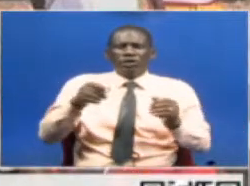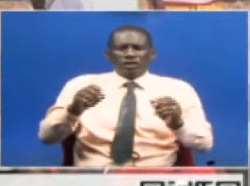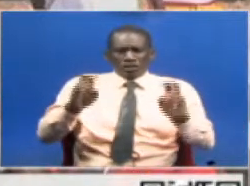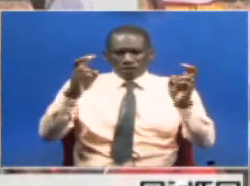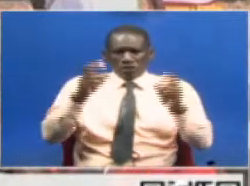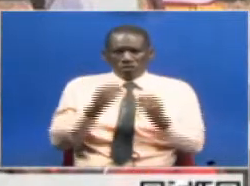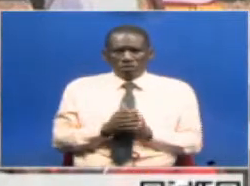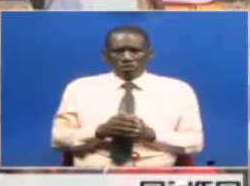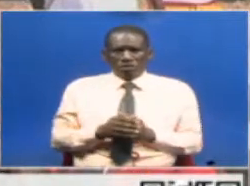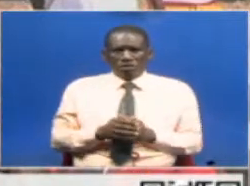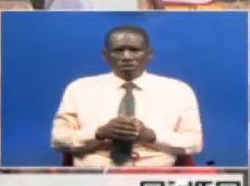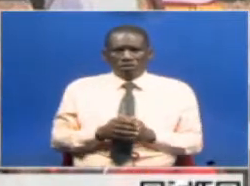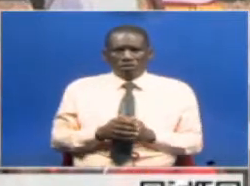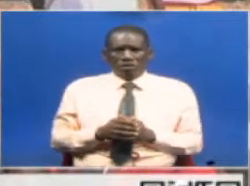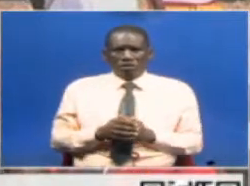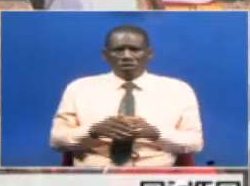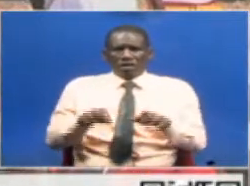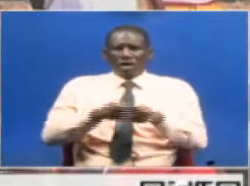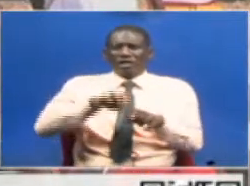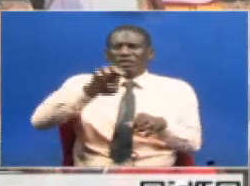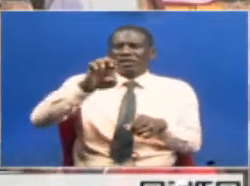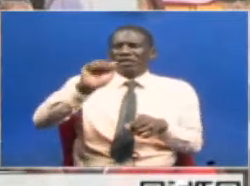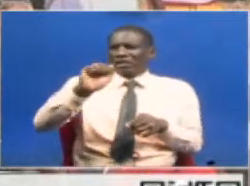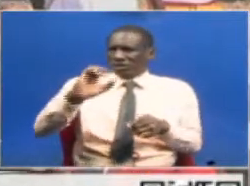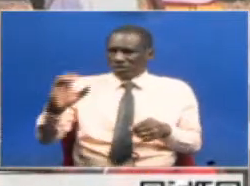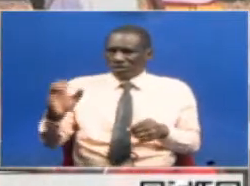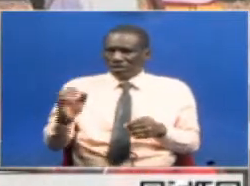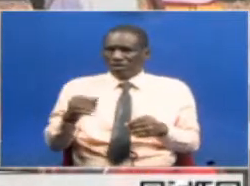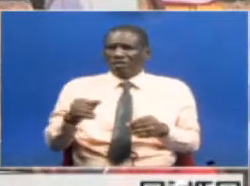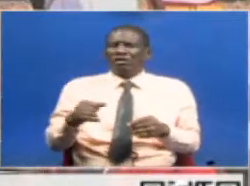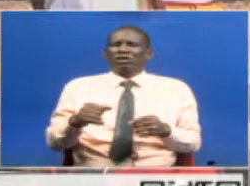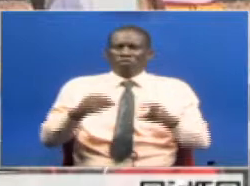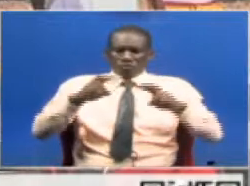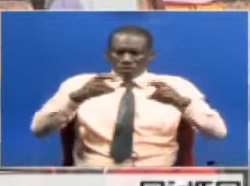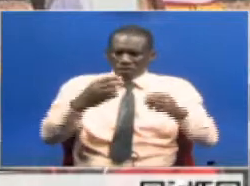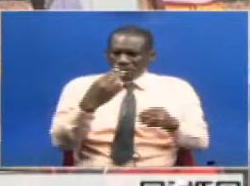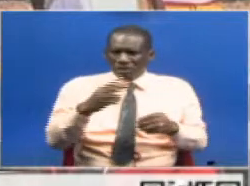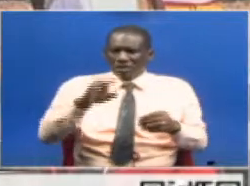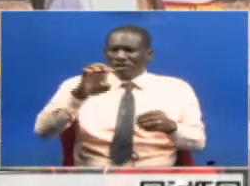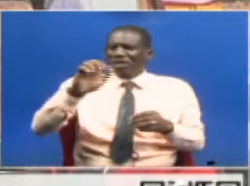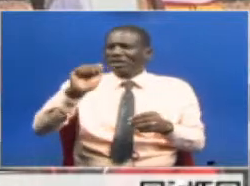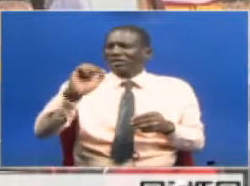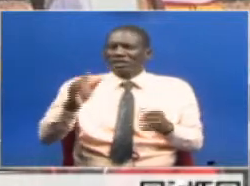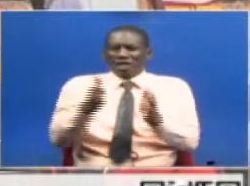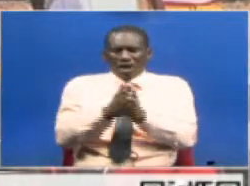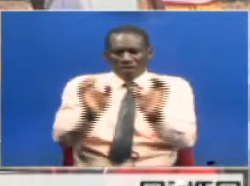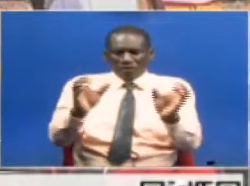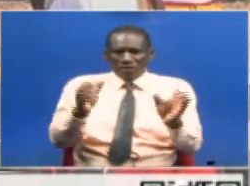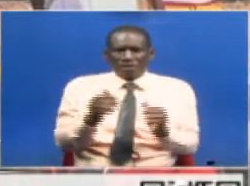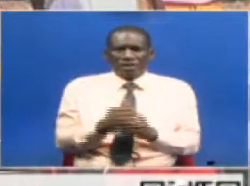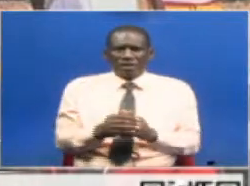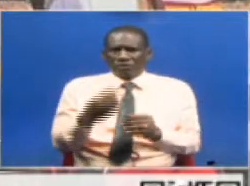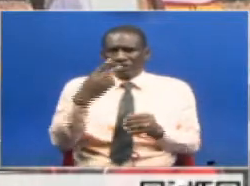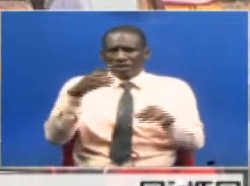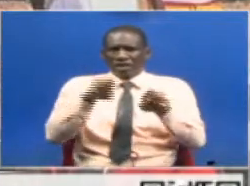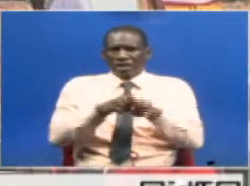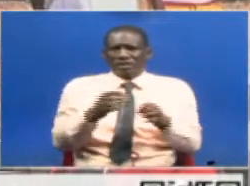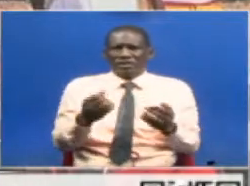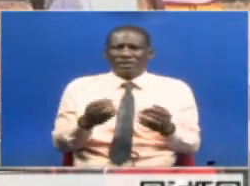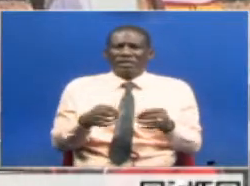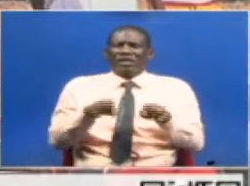For us, as EACC, we look at EACC and the media as the mouth and the